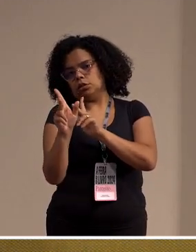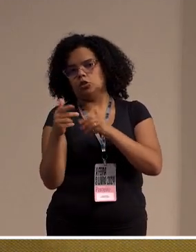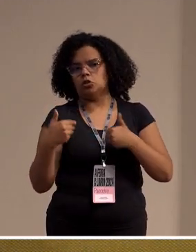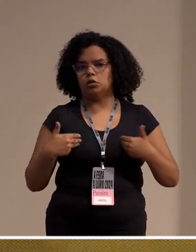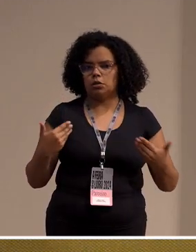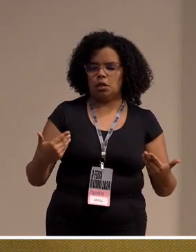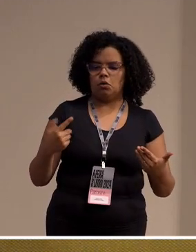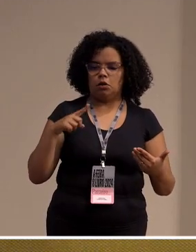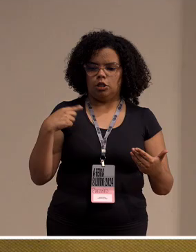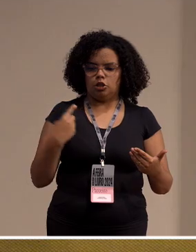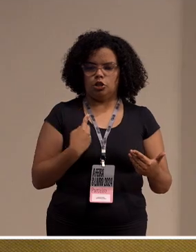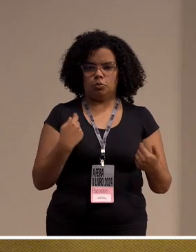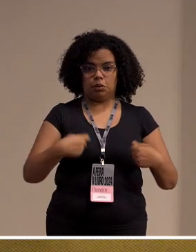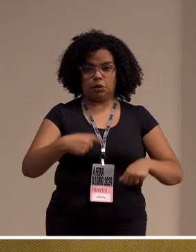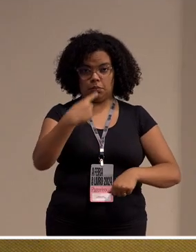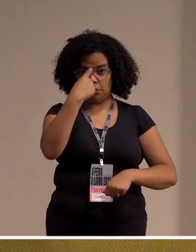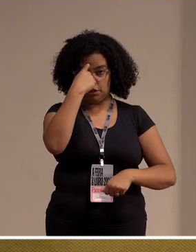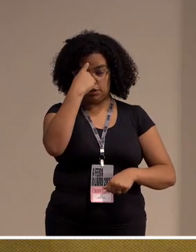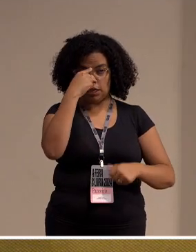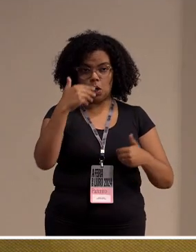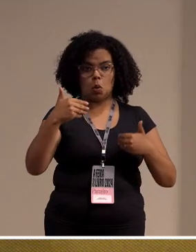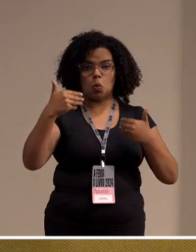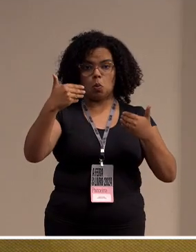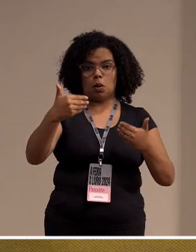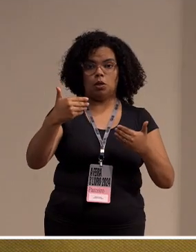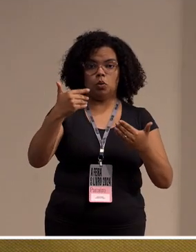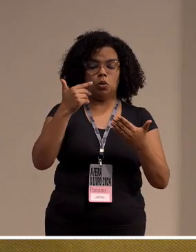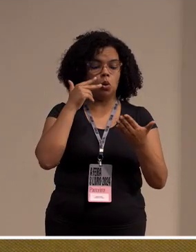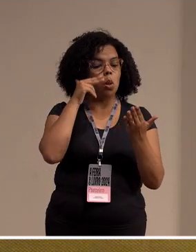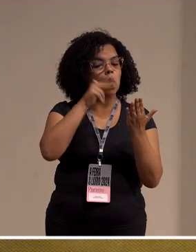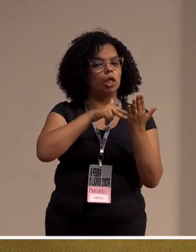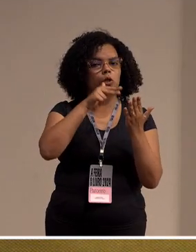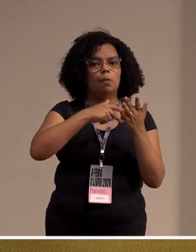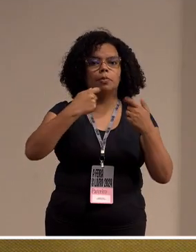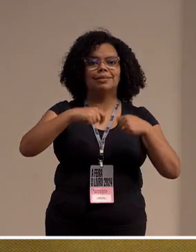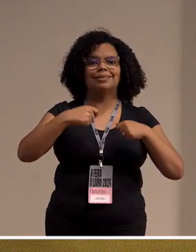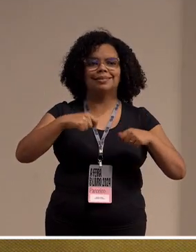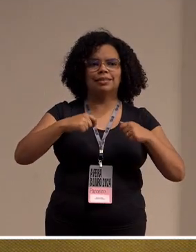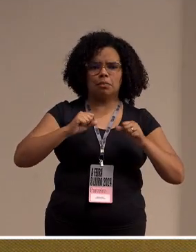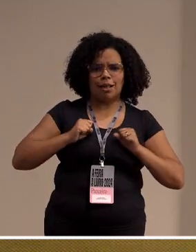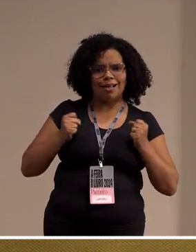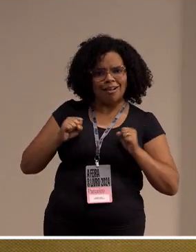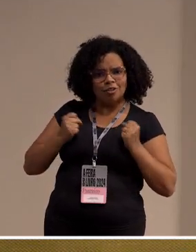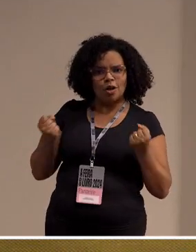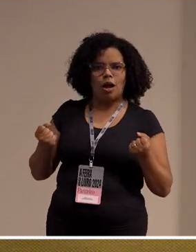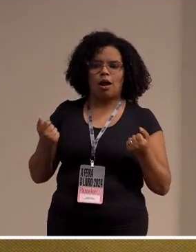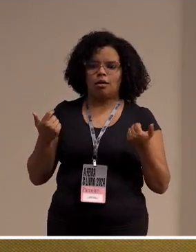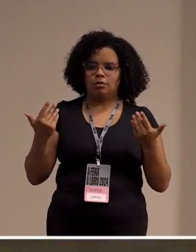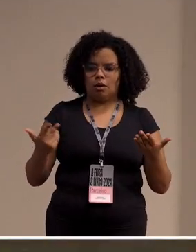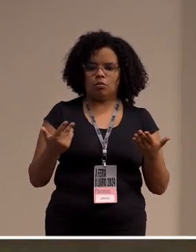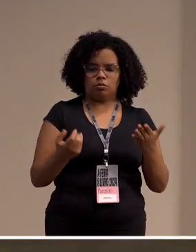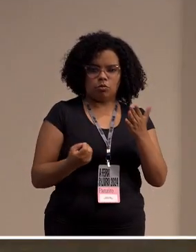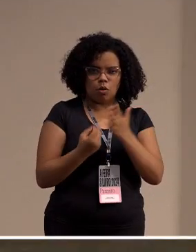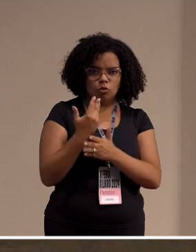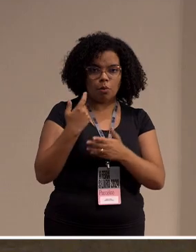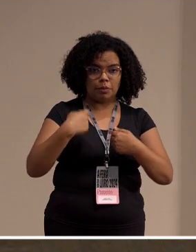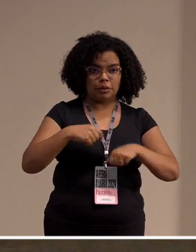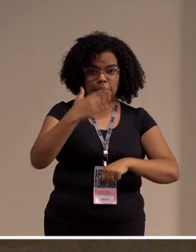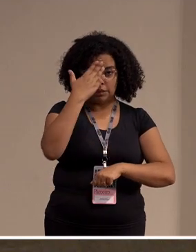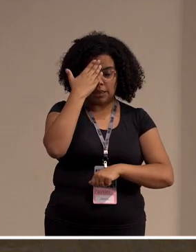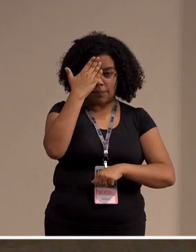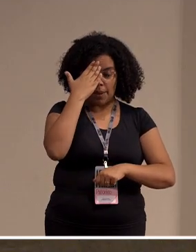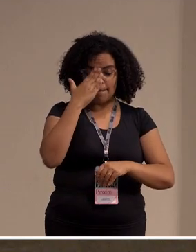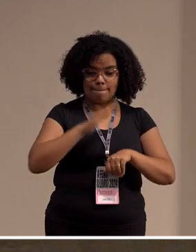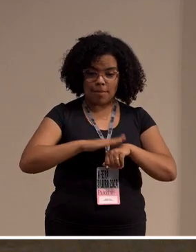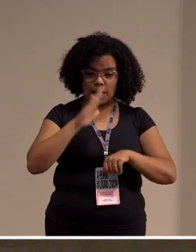it? And I think the writer needs to know more than the reader, but isn't obligated to